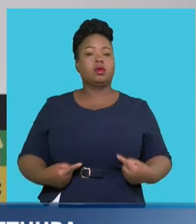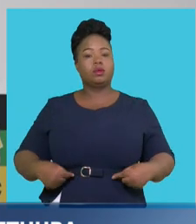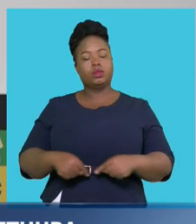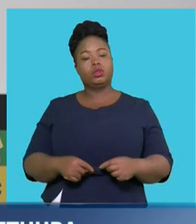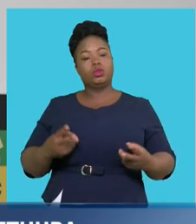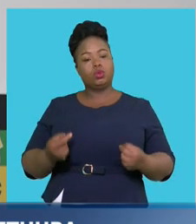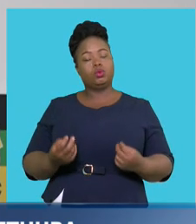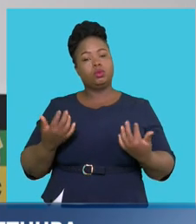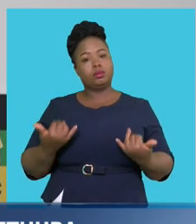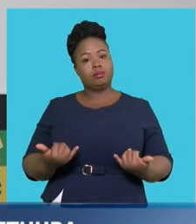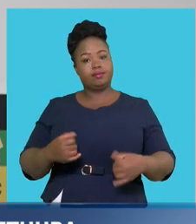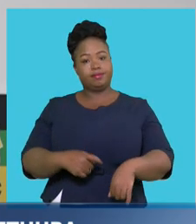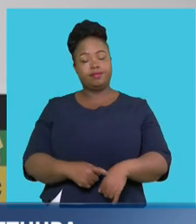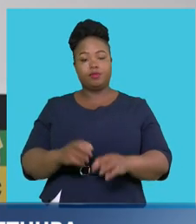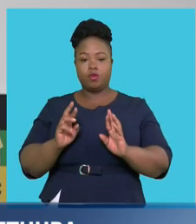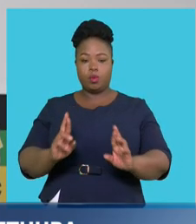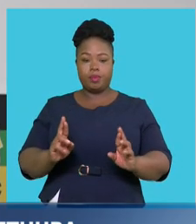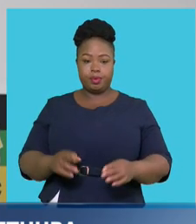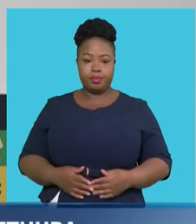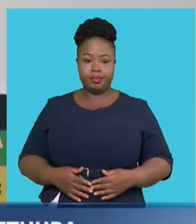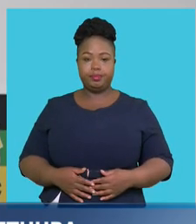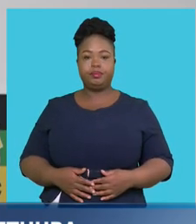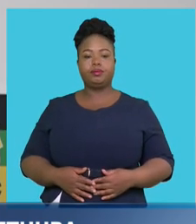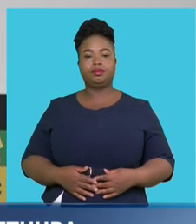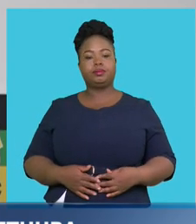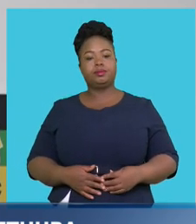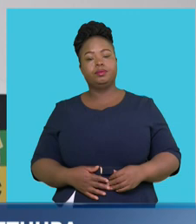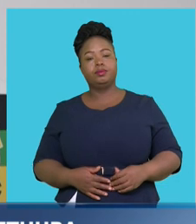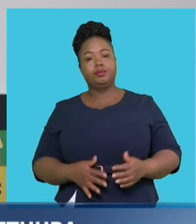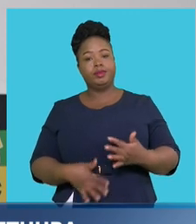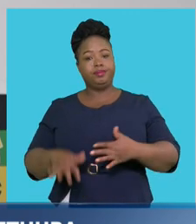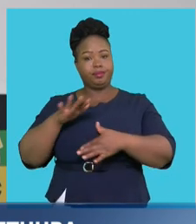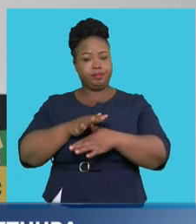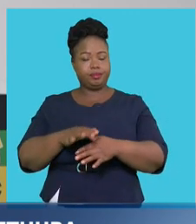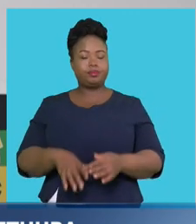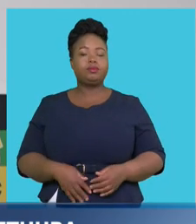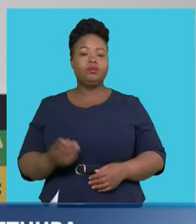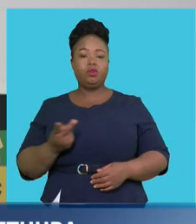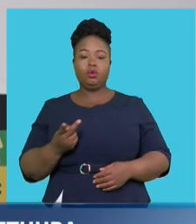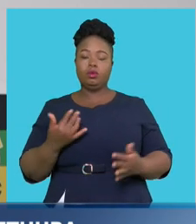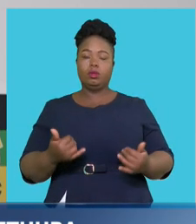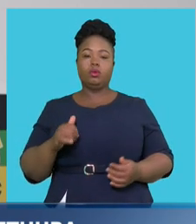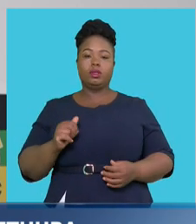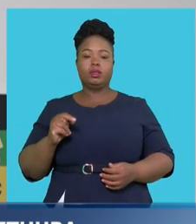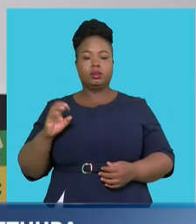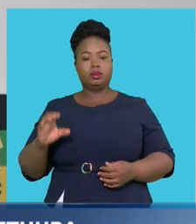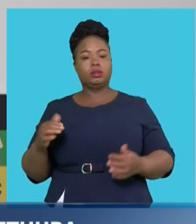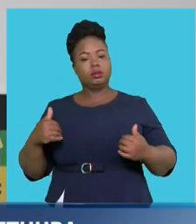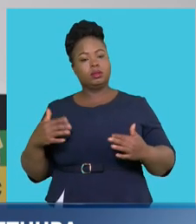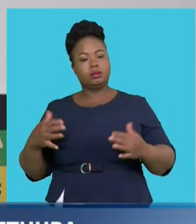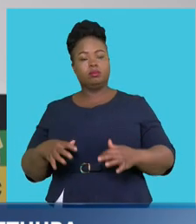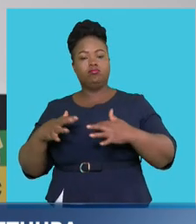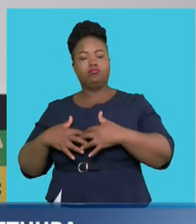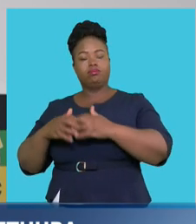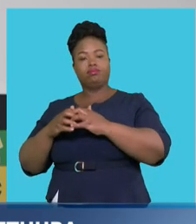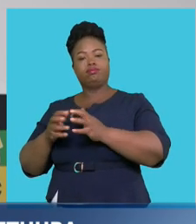new era of hope. Informed by these imperatives, the ANC has started engagements with political